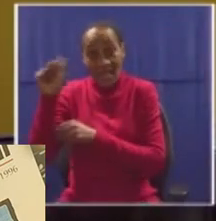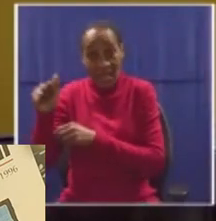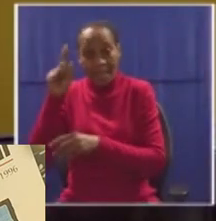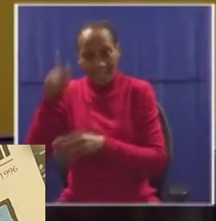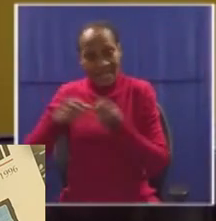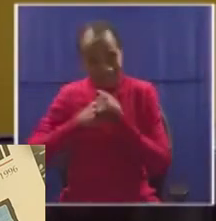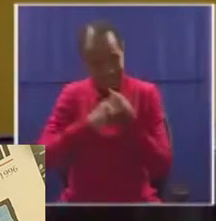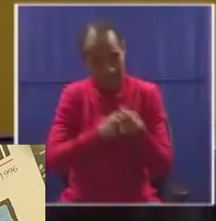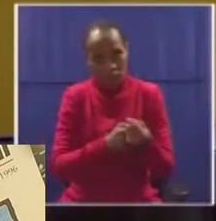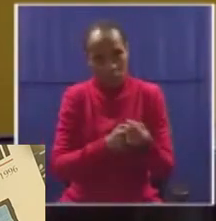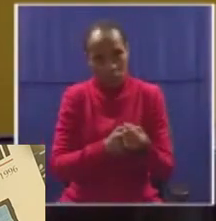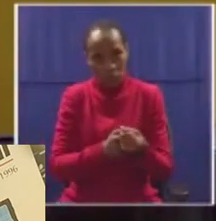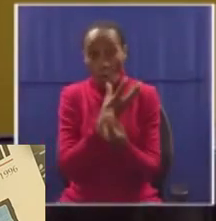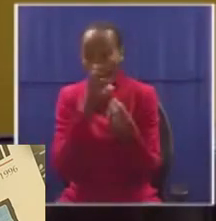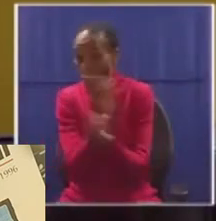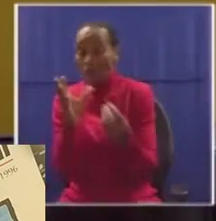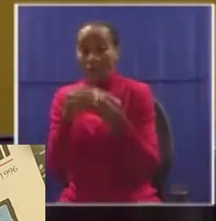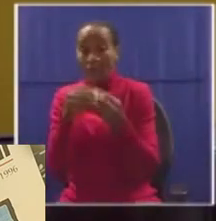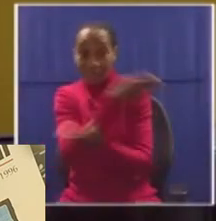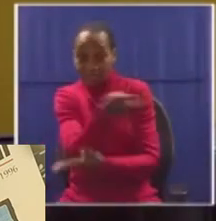do we have a quorum